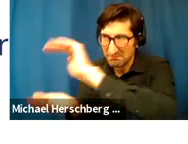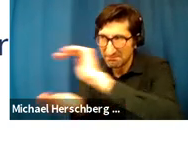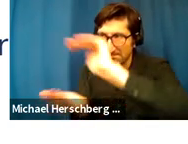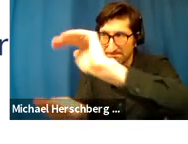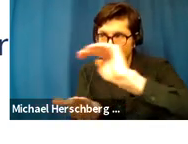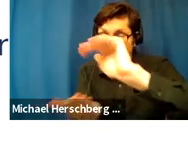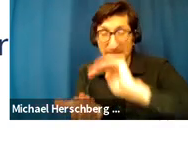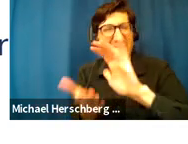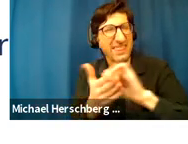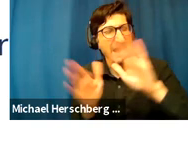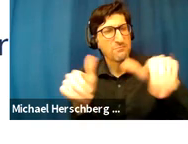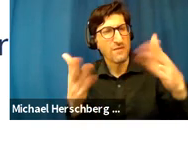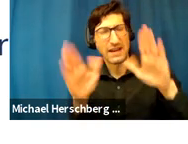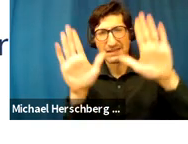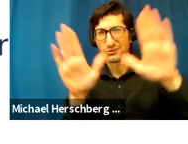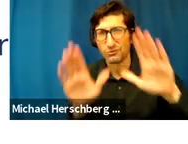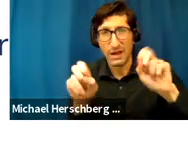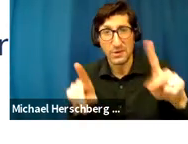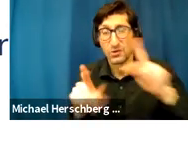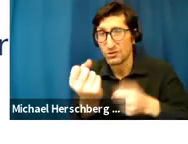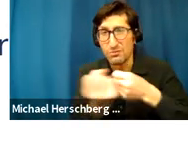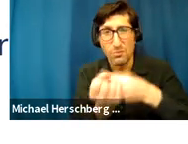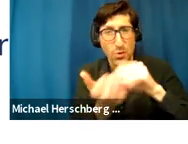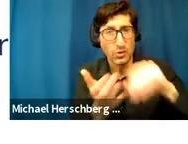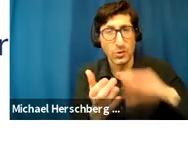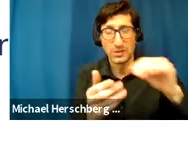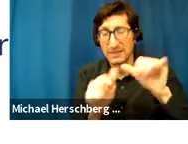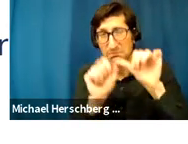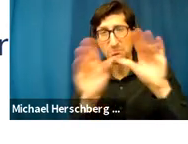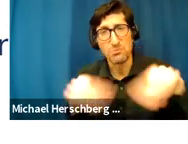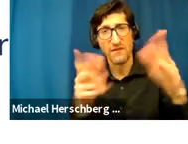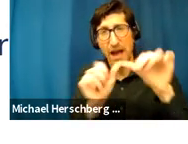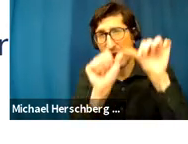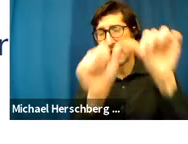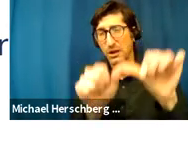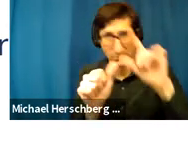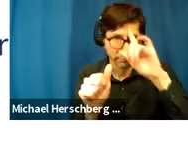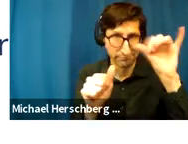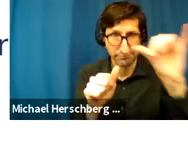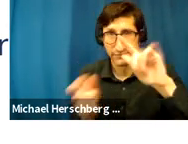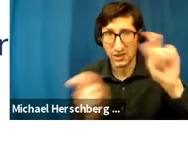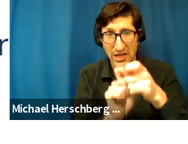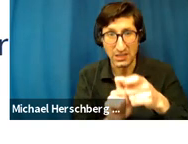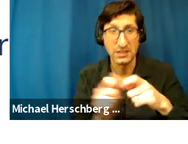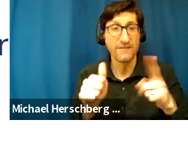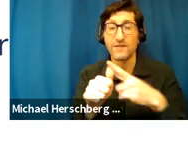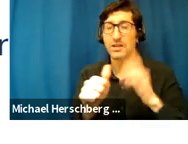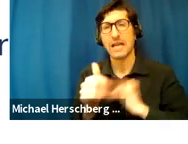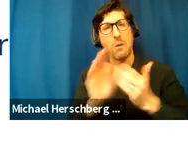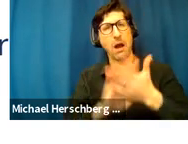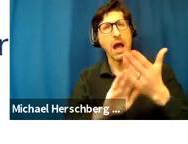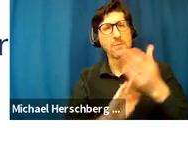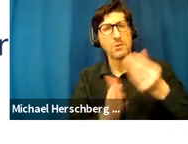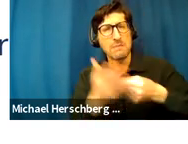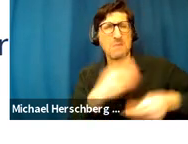tremendous opportunity to support students and make lasting change in our district. The first source of funding is our operating budget or general